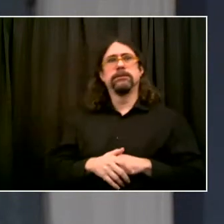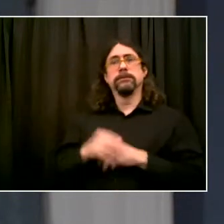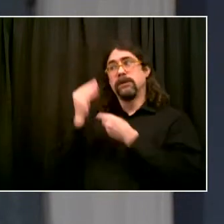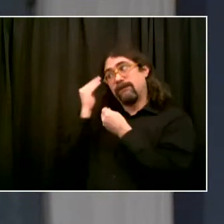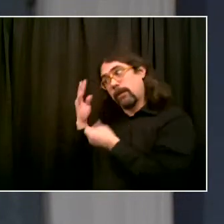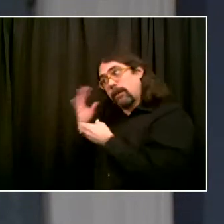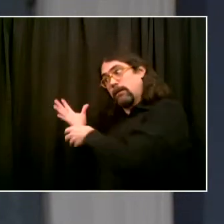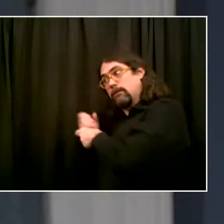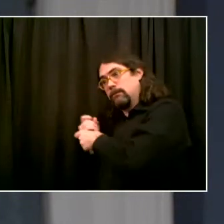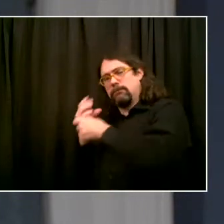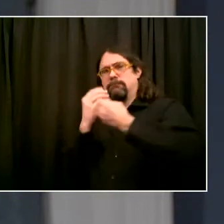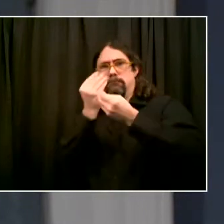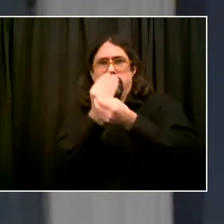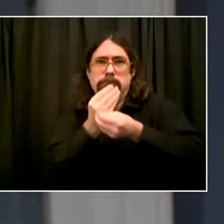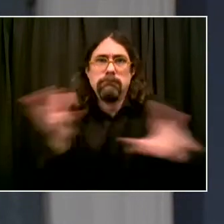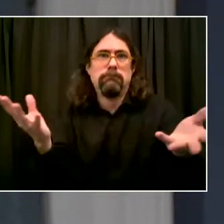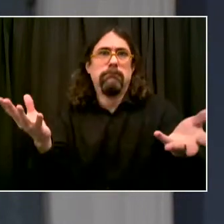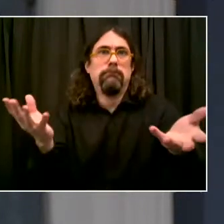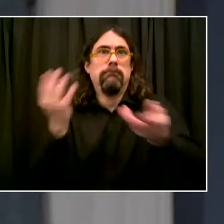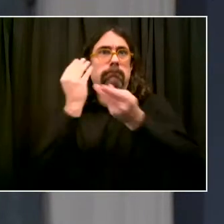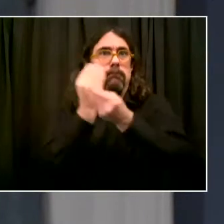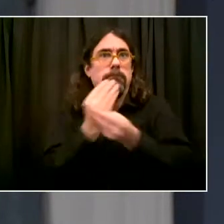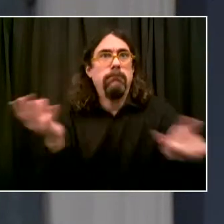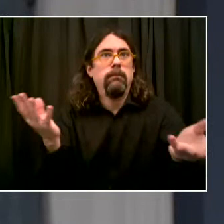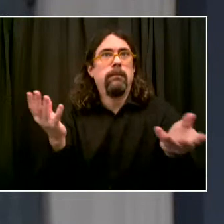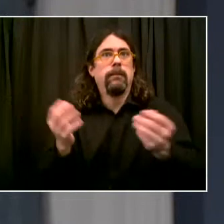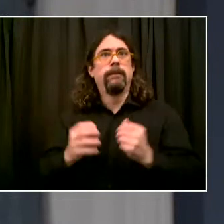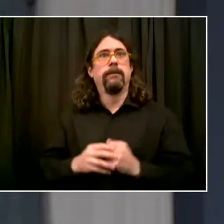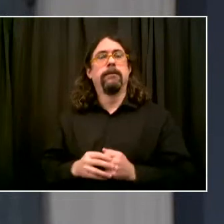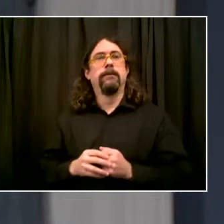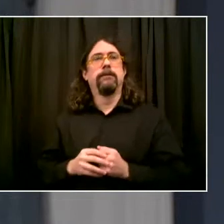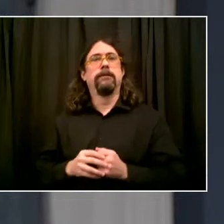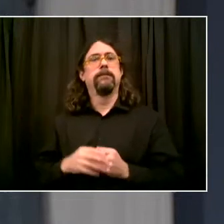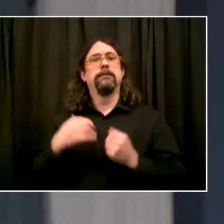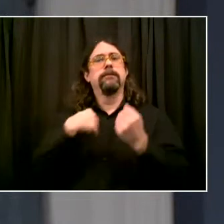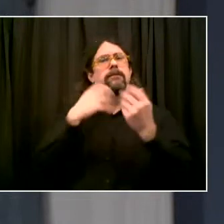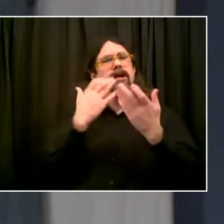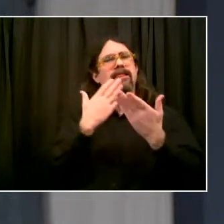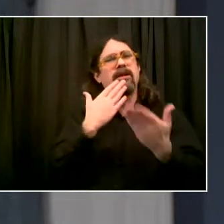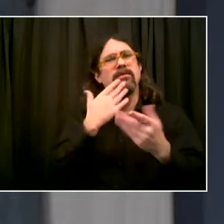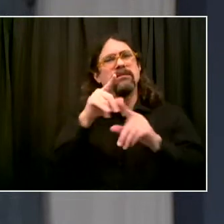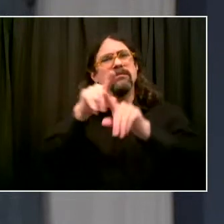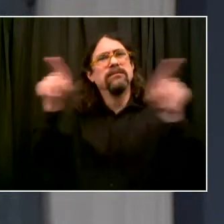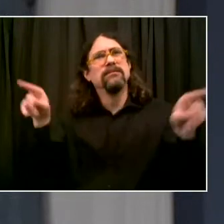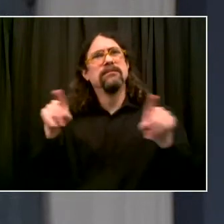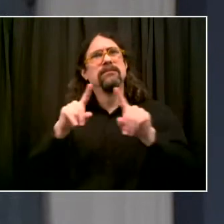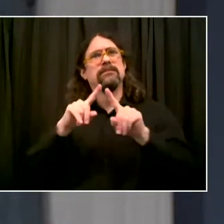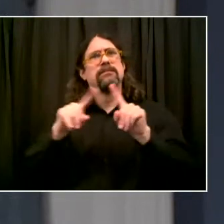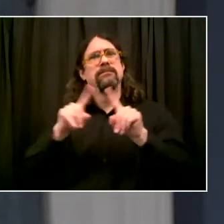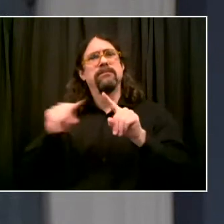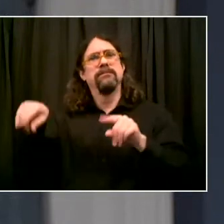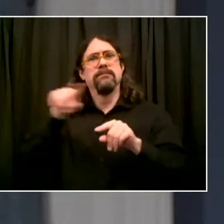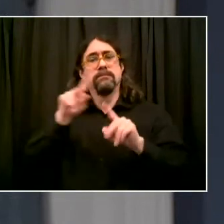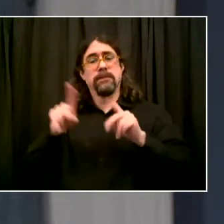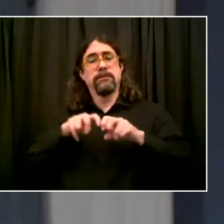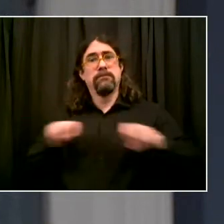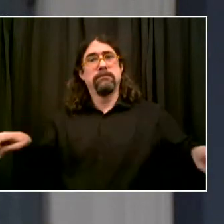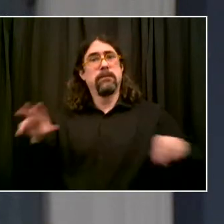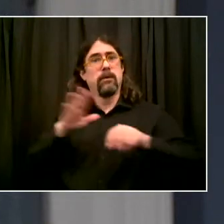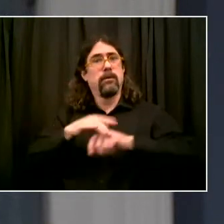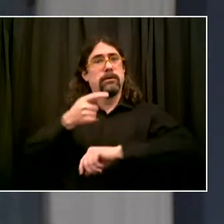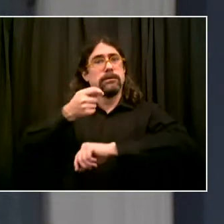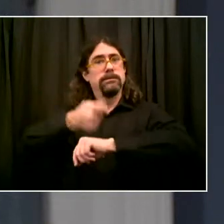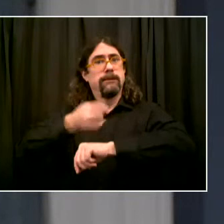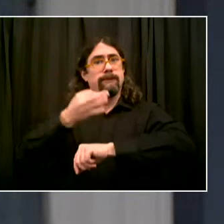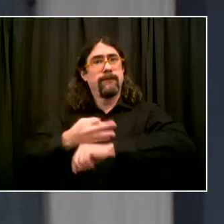Anusha Venkatraman and Jessica Javins, and the task force members who provided invaluable guidance and continue to support the vaccination